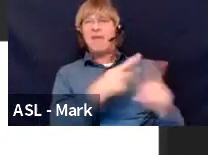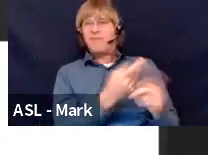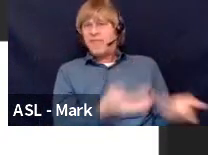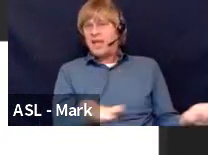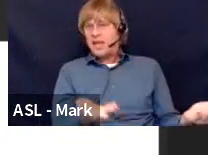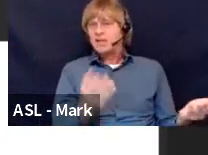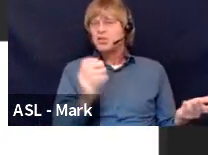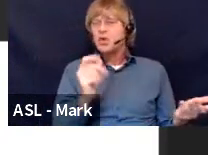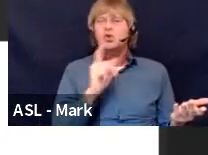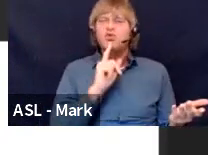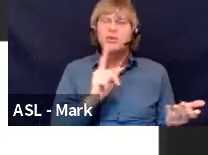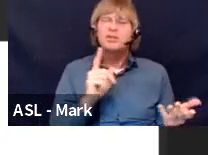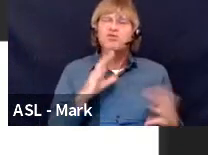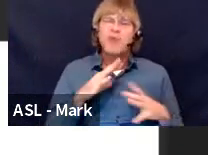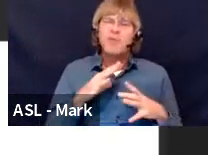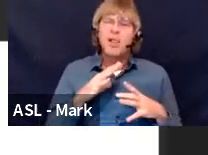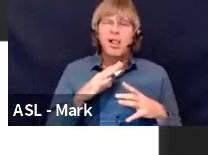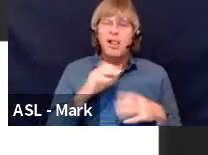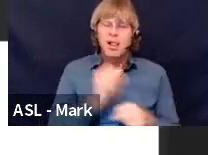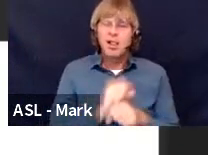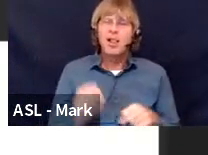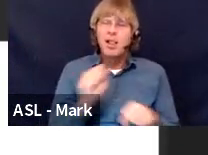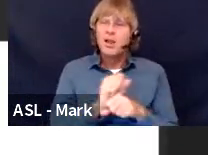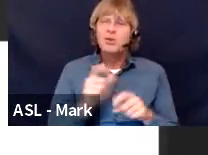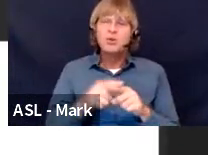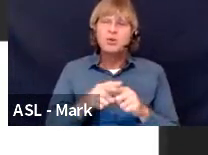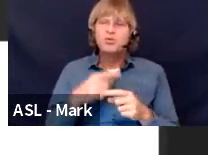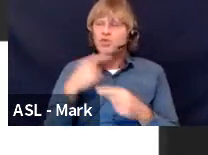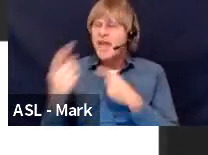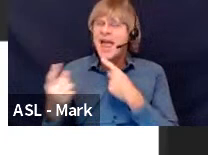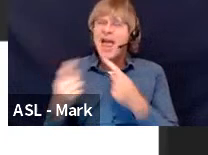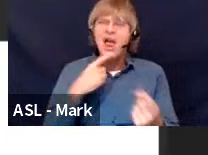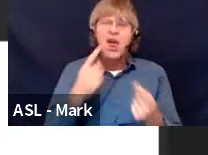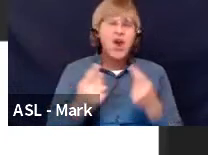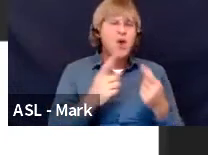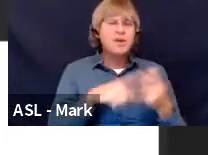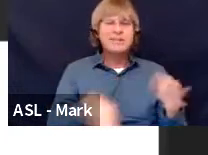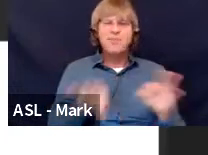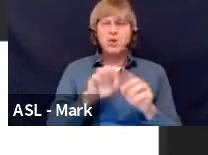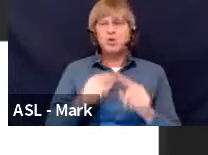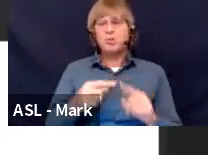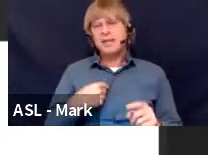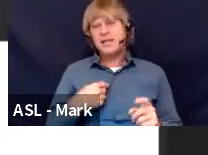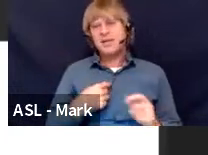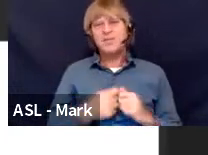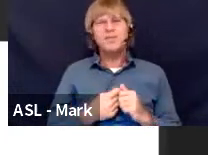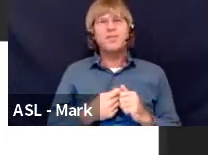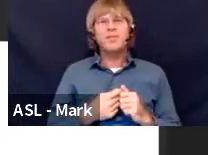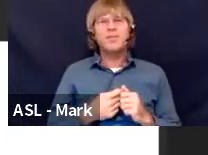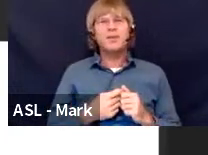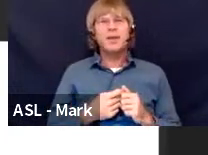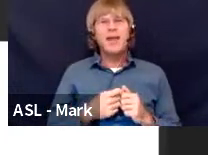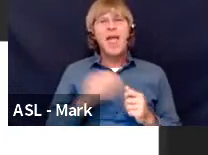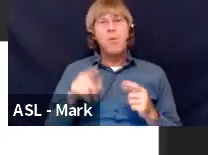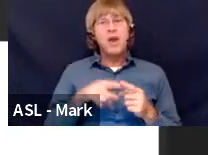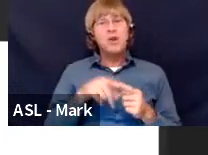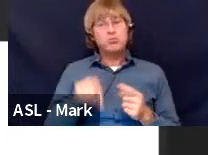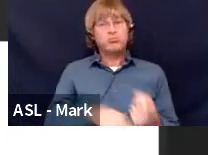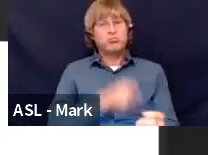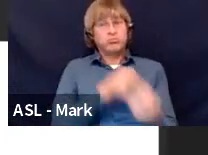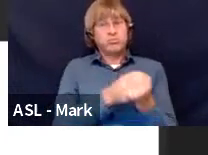it's been an incredible ride of just sharing what's important to me. And when you take a